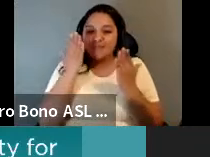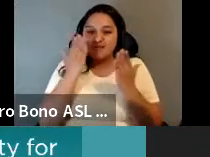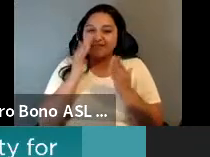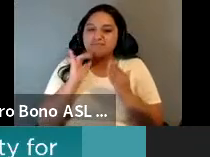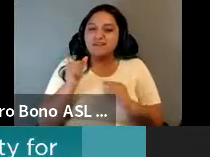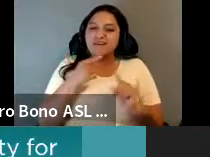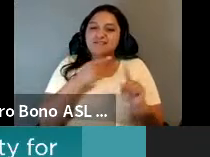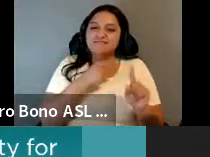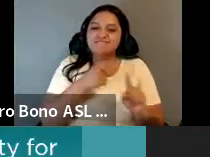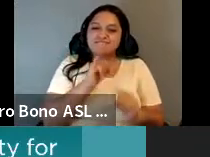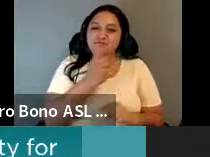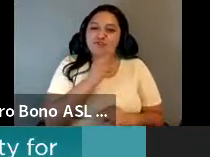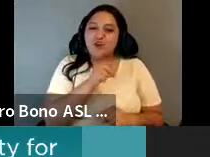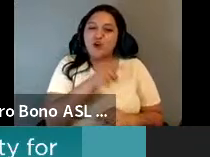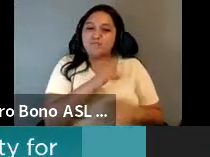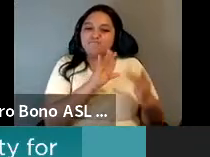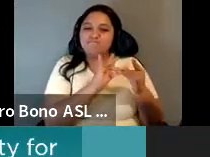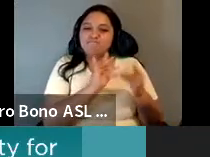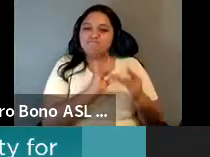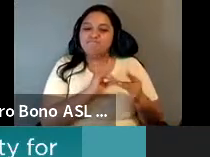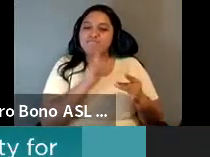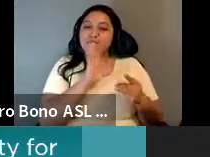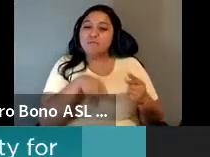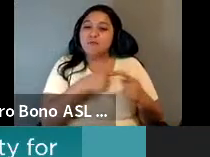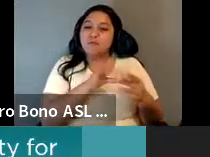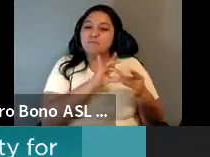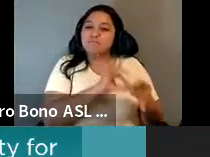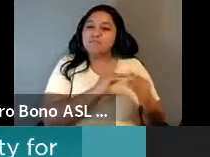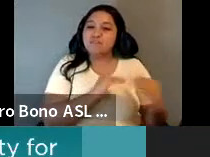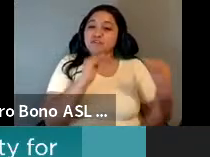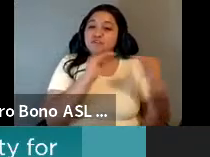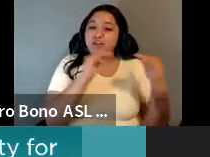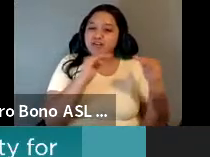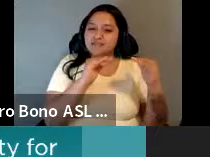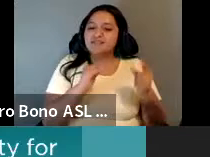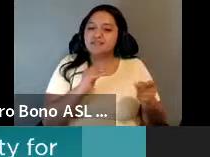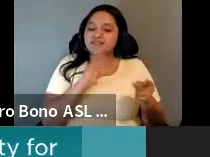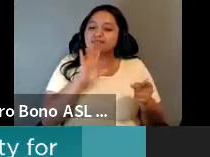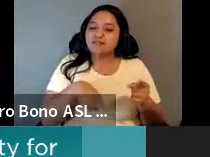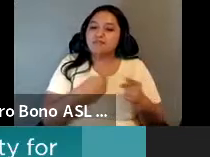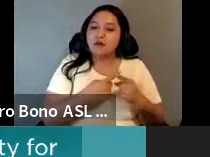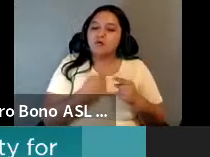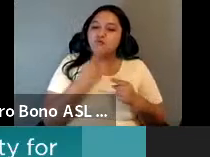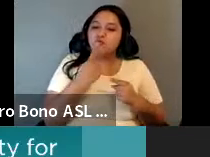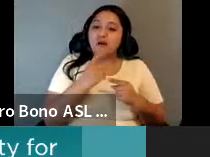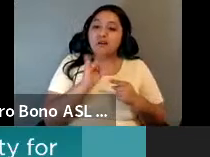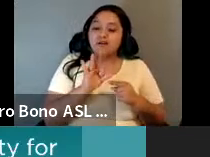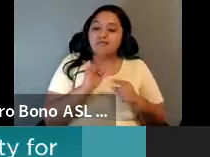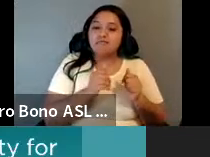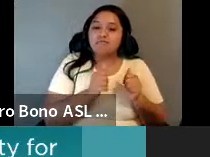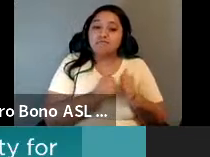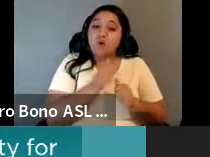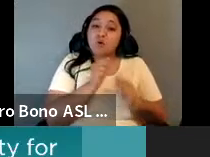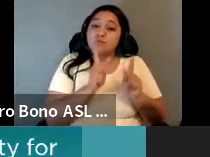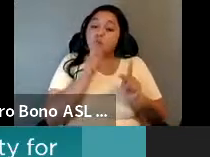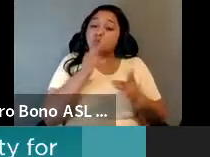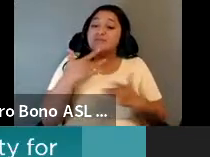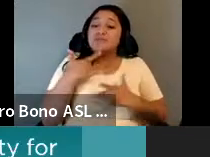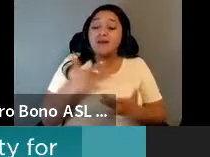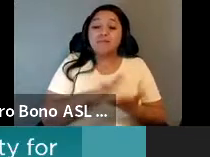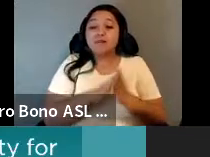justice area, because one of the main populations that fall into homelessness are people that